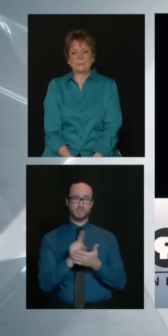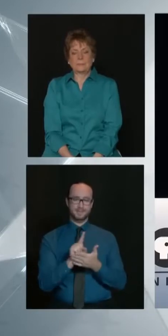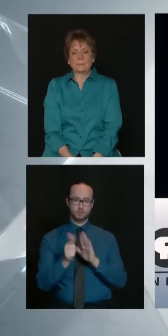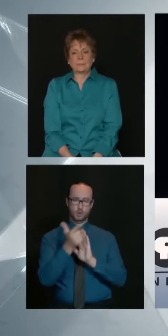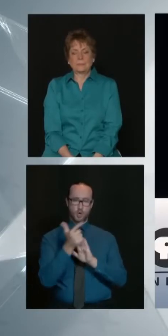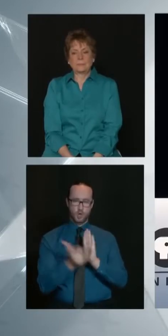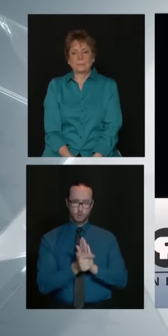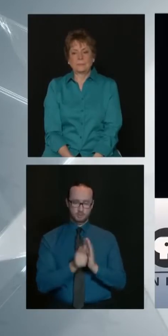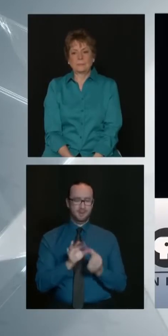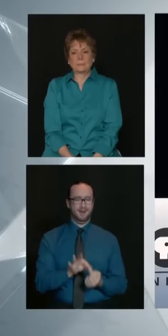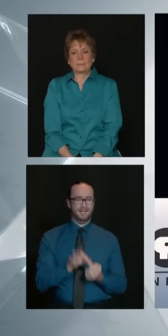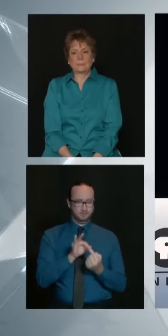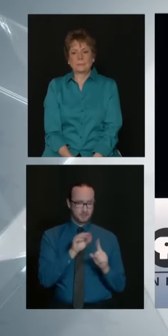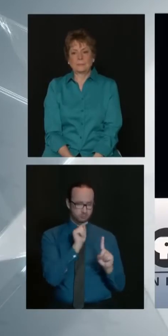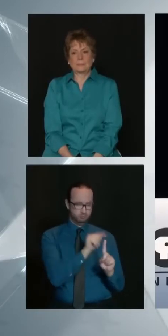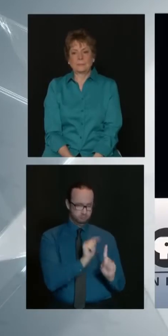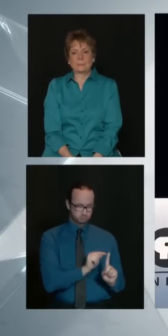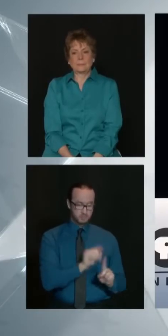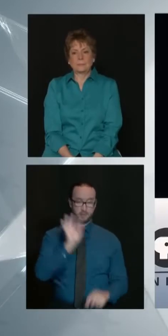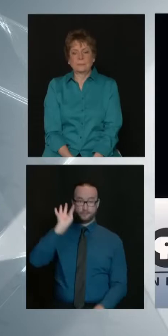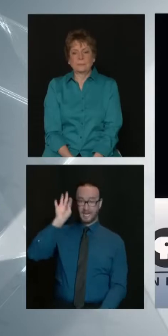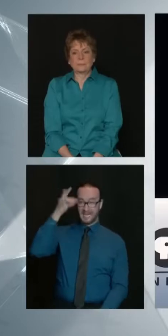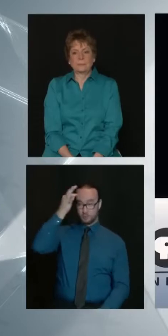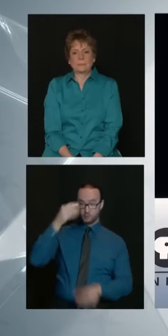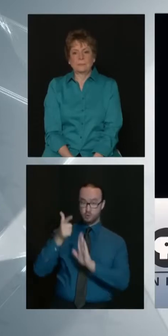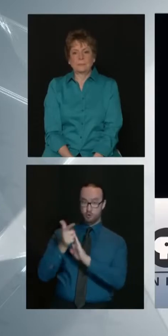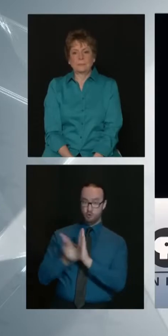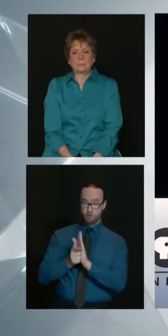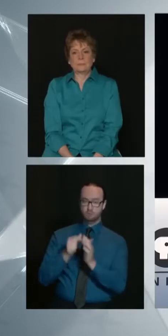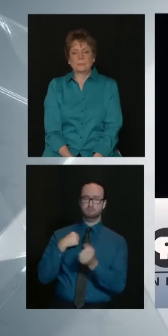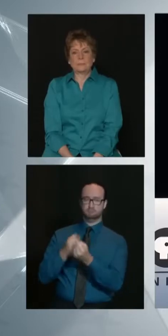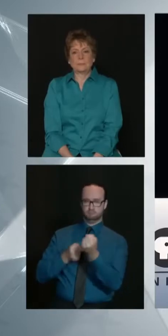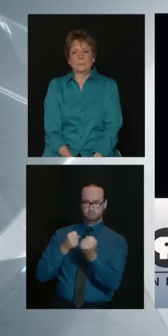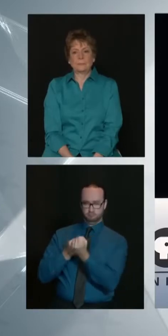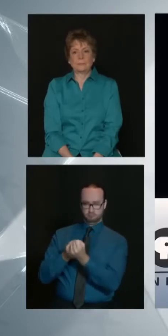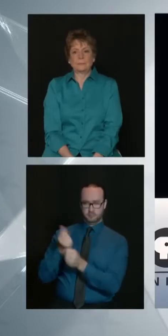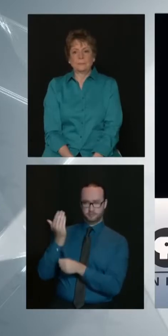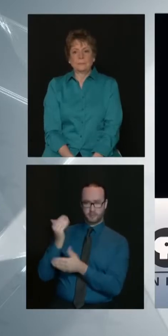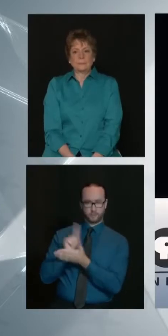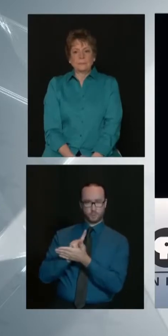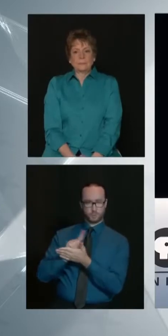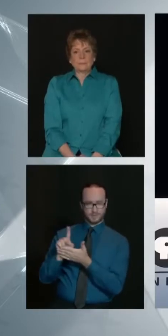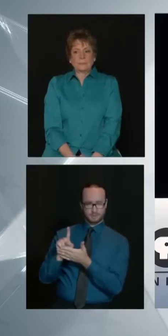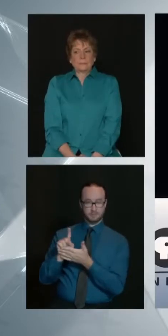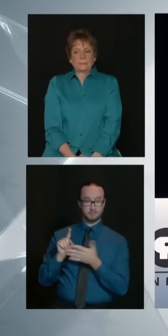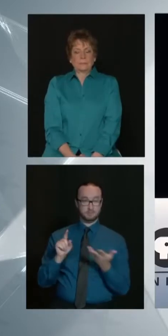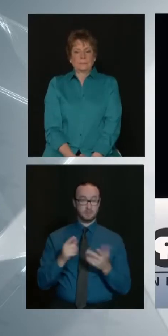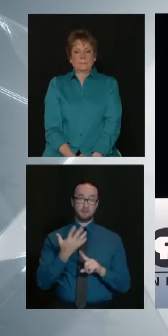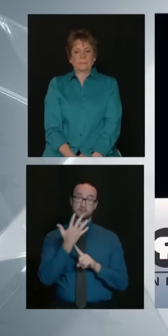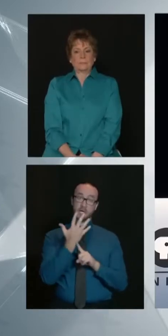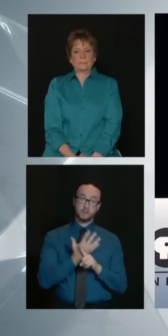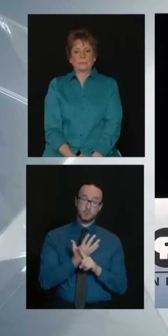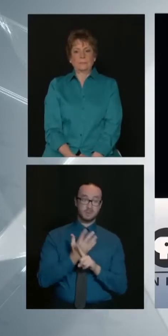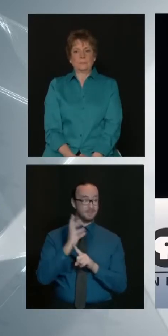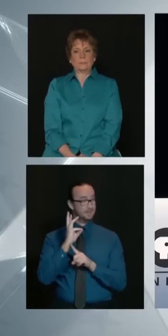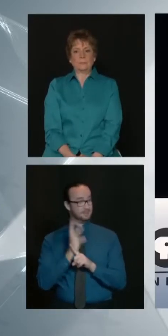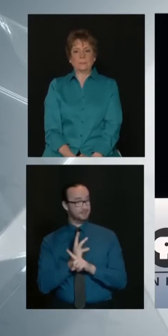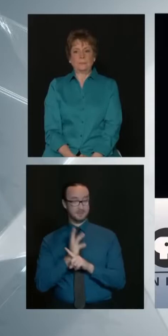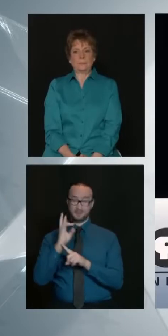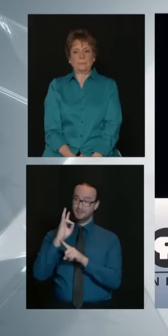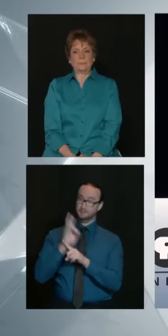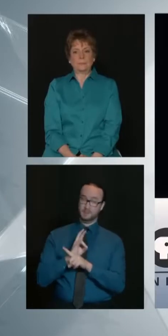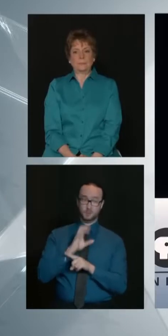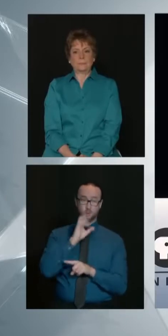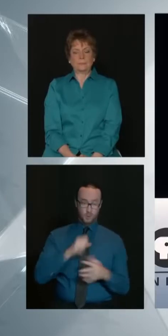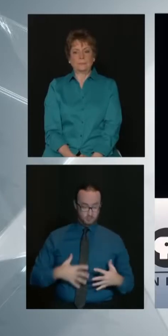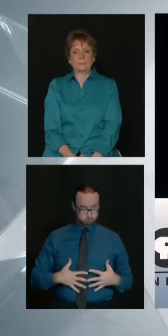limits. I believe at a certain point, everybody of good conscience knows. At 5 months, 6 months, my gosh, 7 months, that is a baby. And we